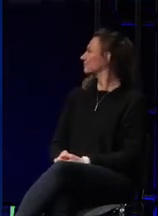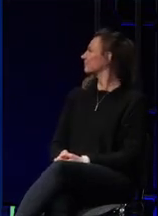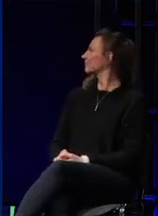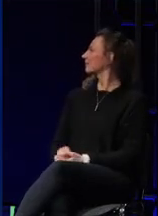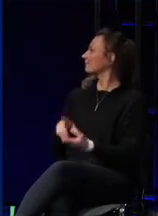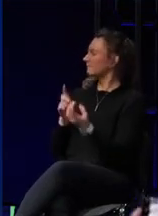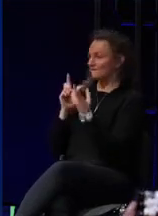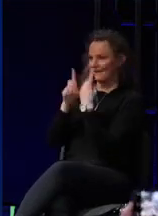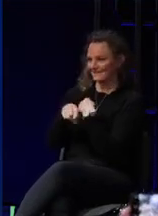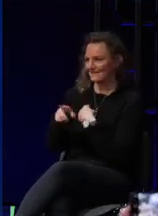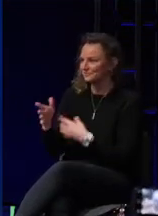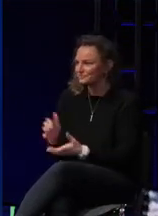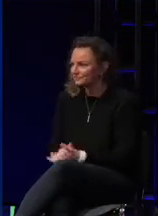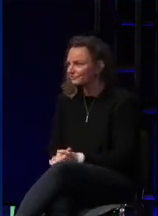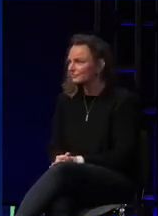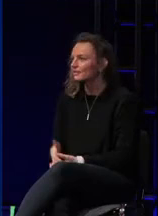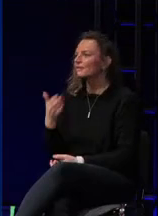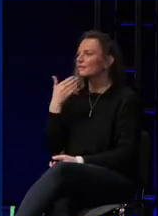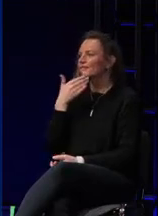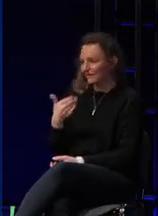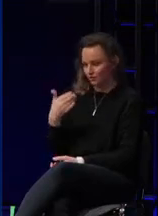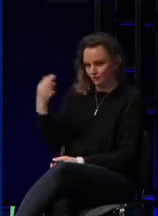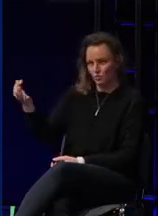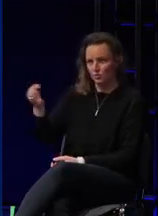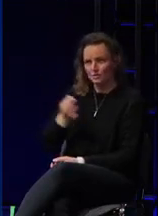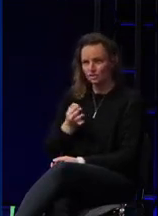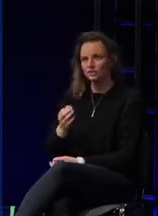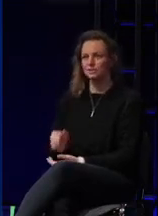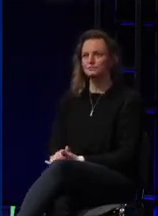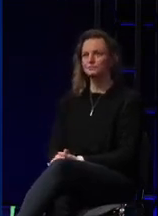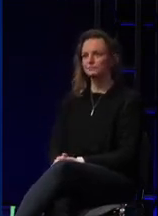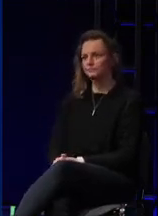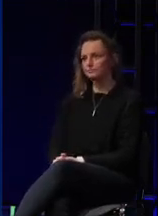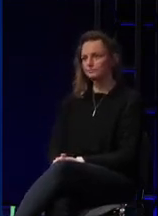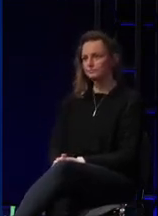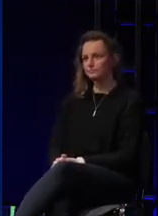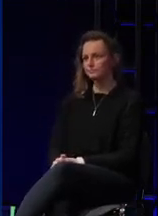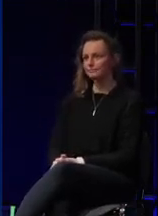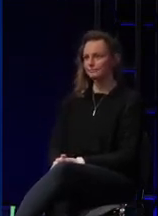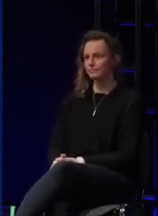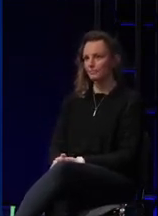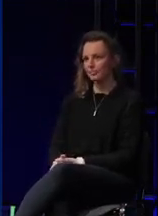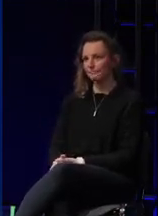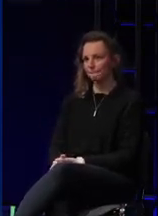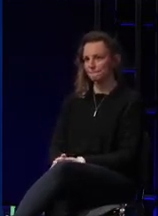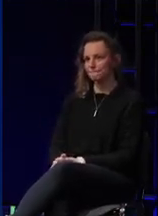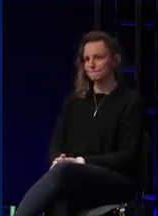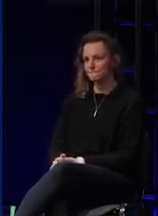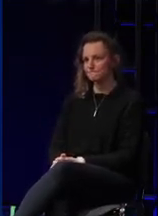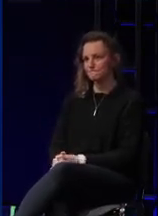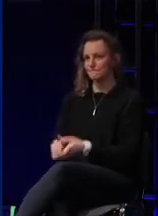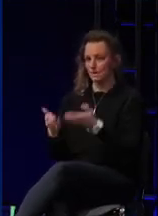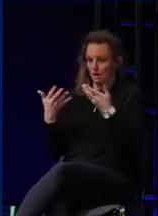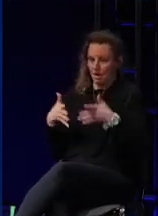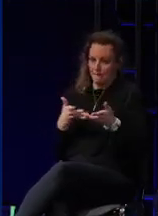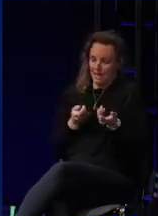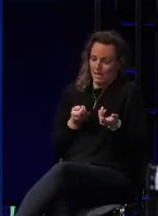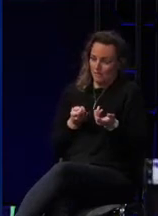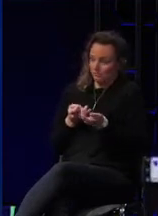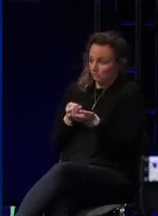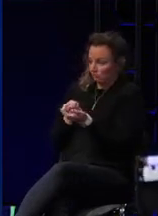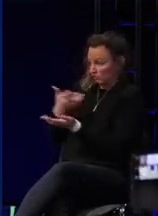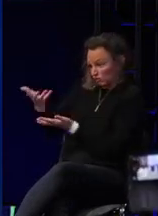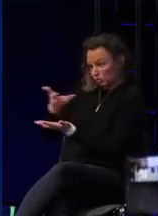answer that. Thanks for the question. Thank you. I mean, I wasn't so, you know, I was dealing with Corley on a,